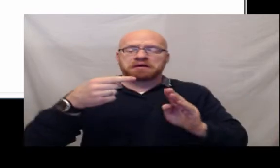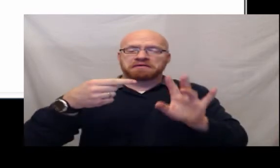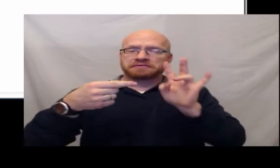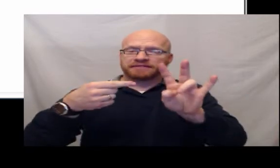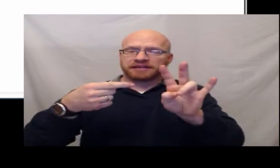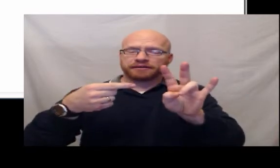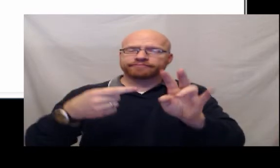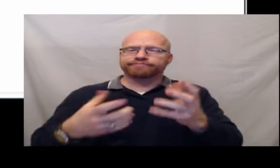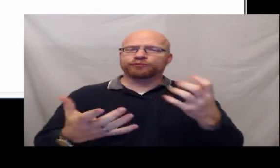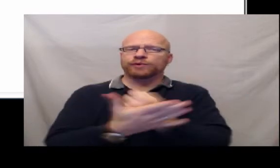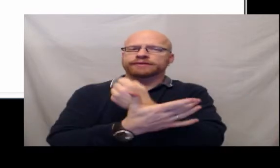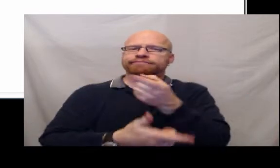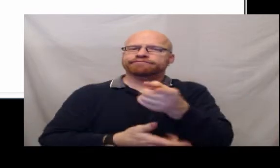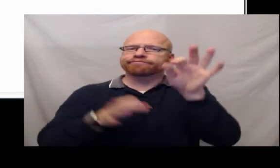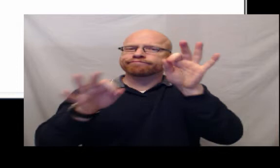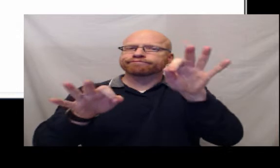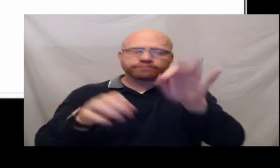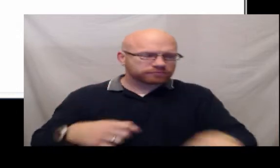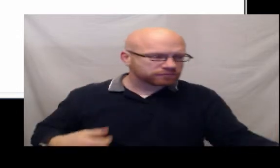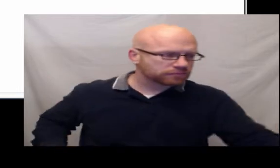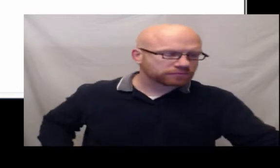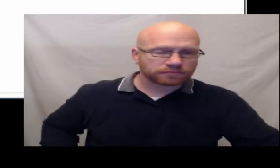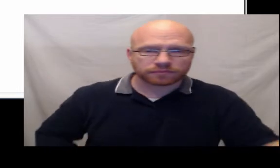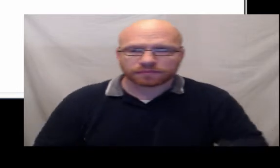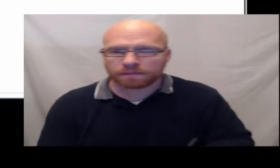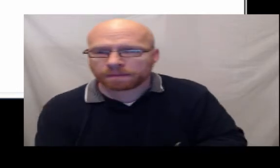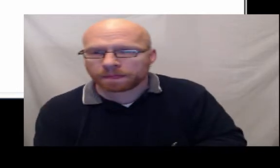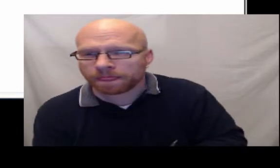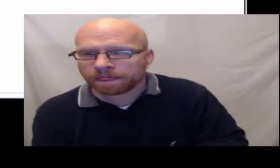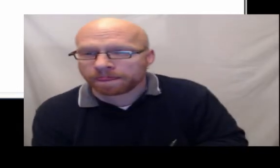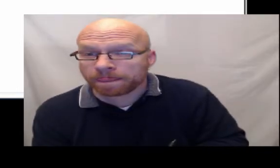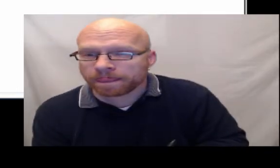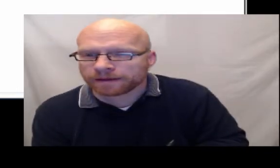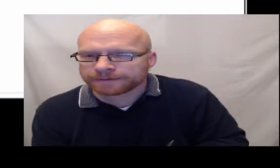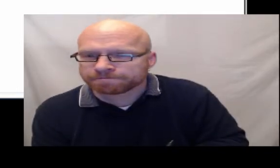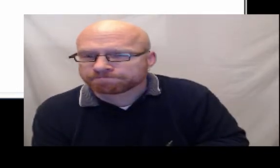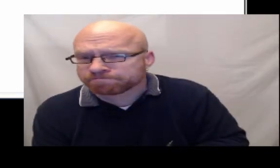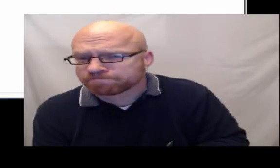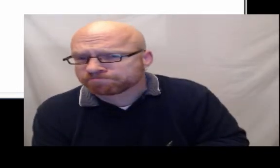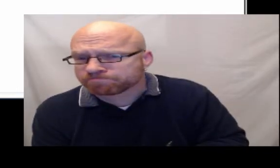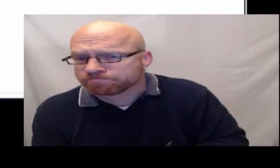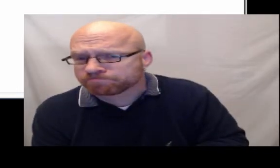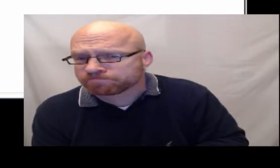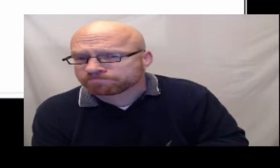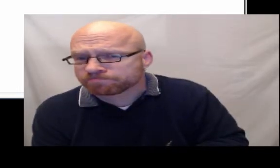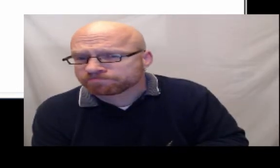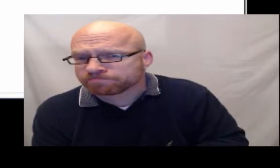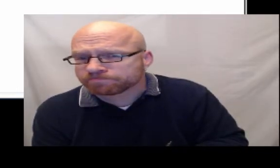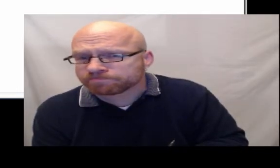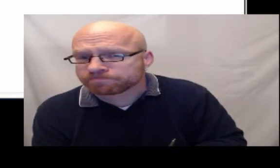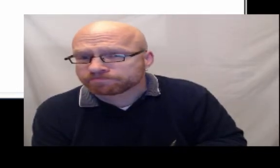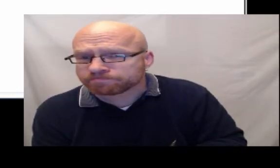Negative 2 plus negative 5 equals negative 7.